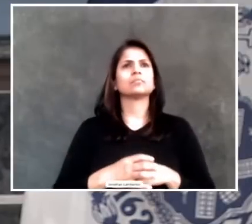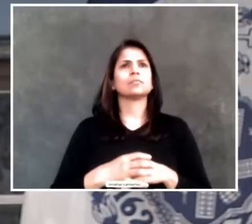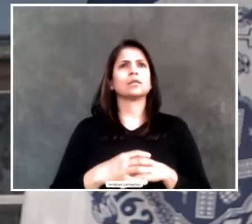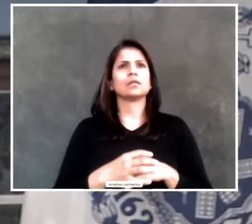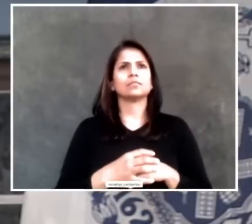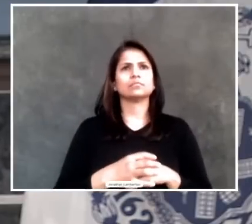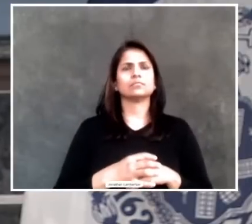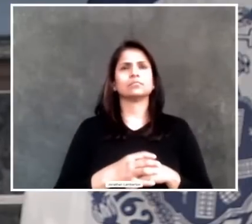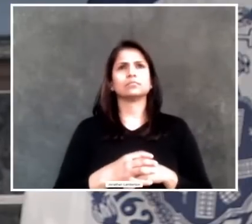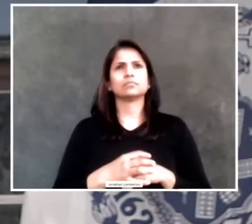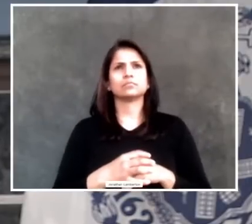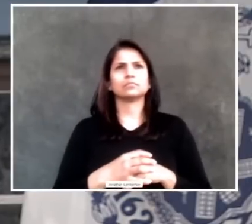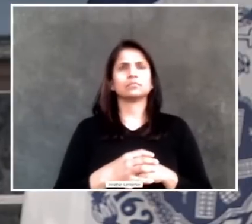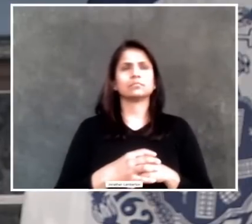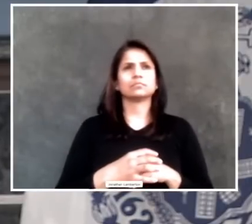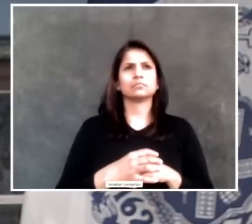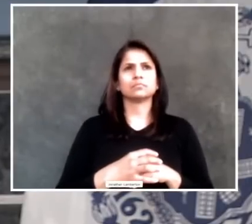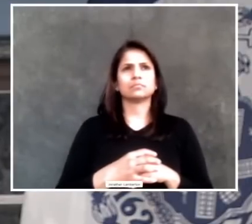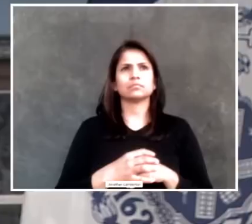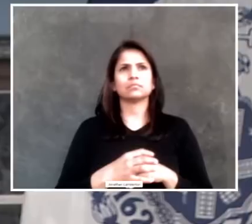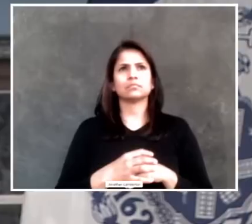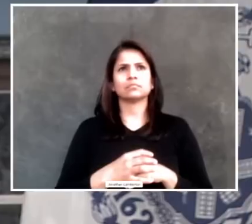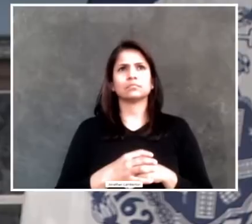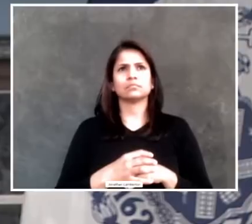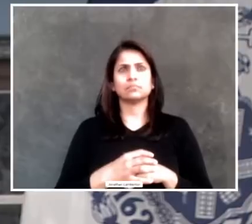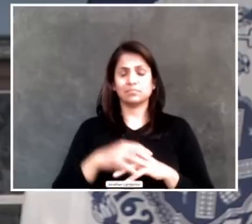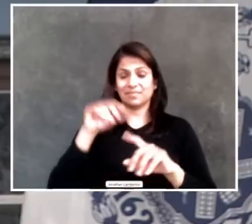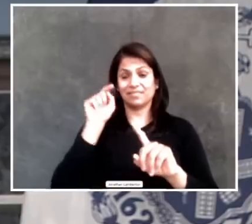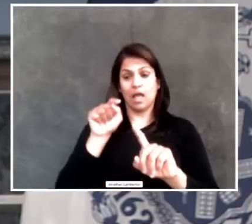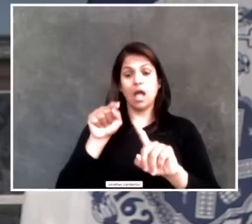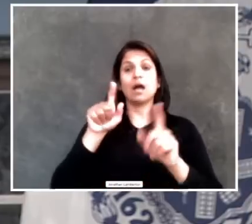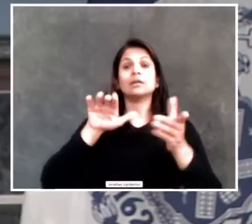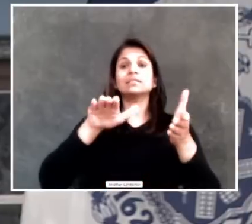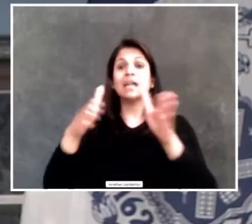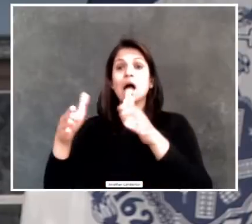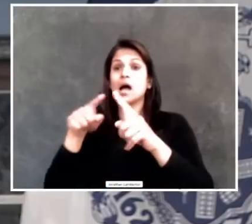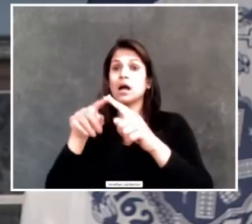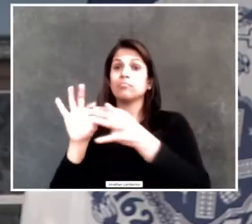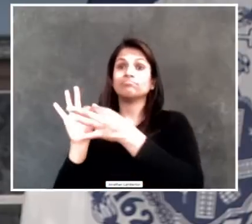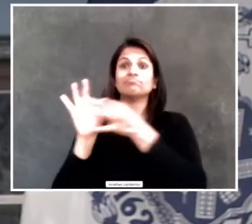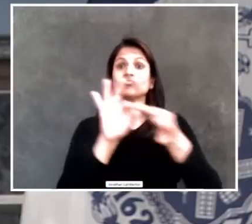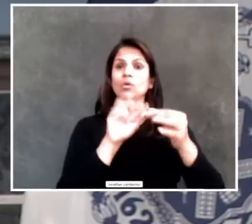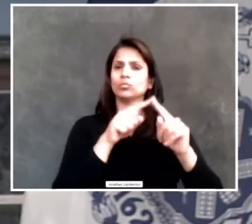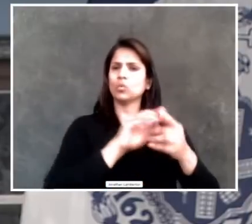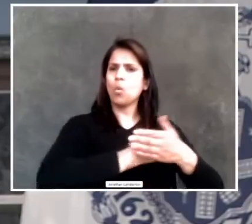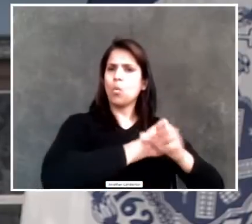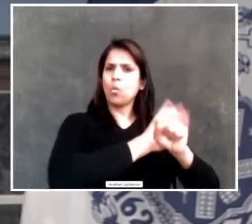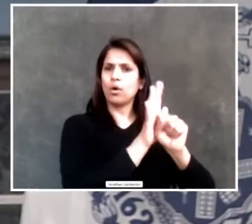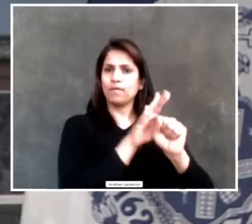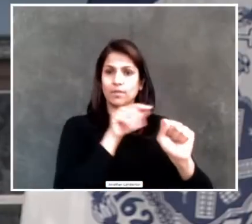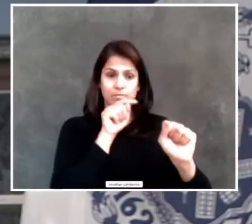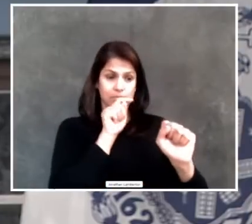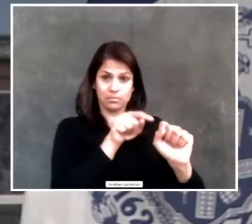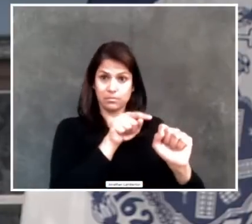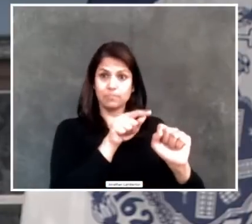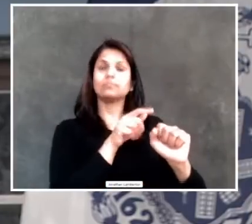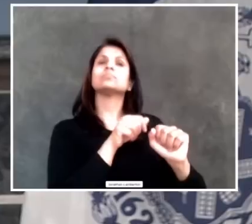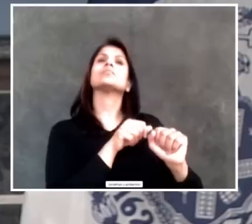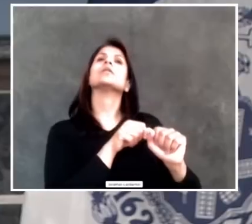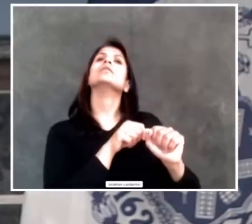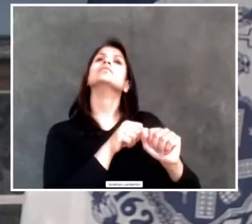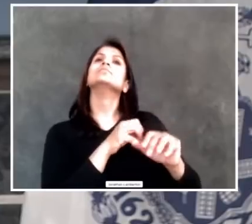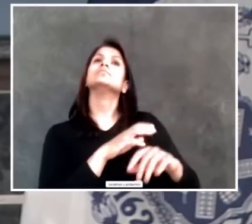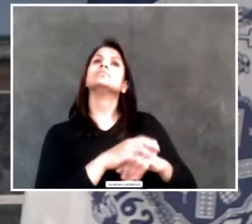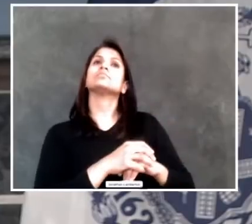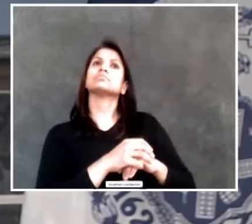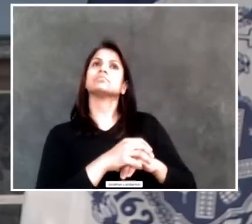my approach to my whole team, to the people in New York City, is whatever it takes to help people and protect people